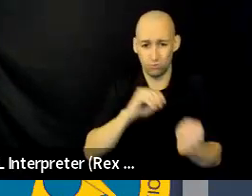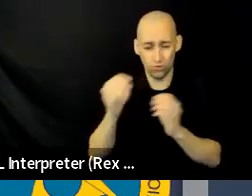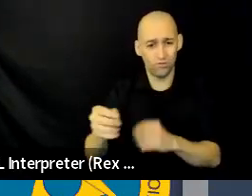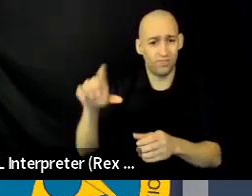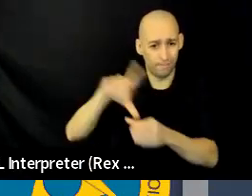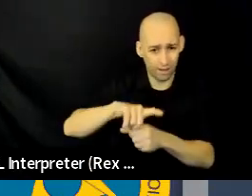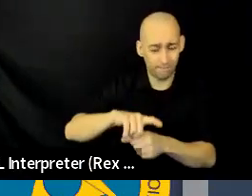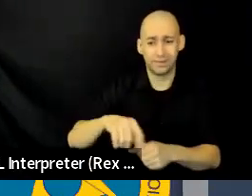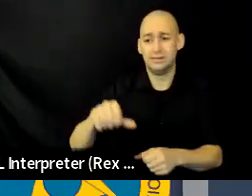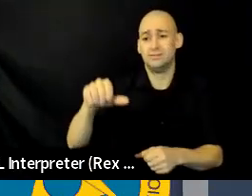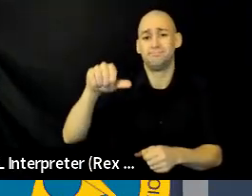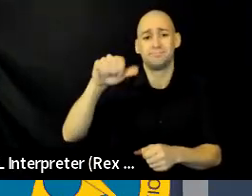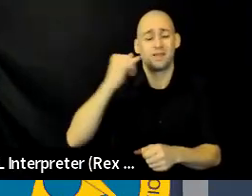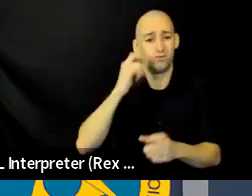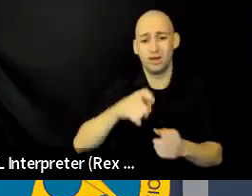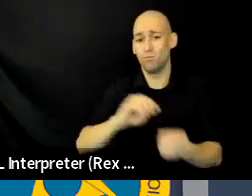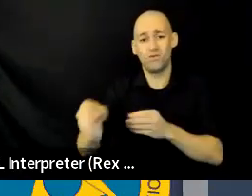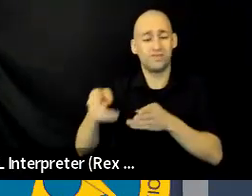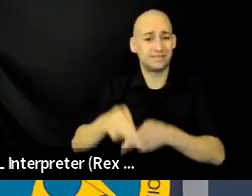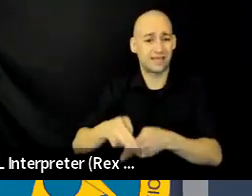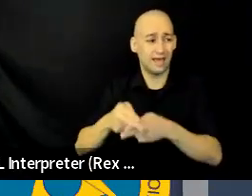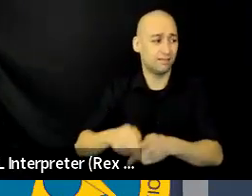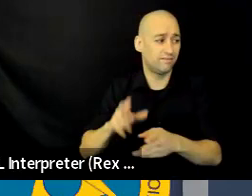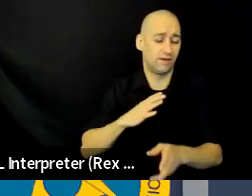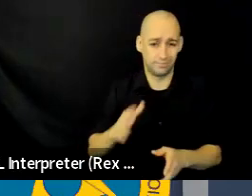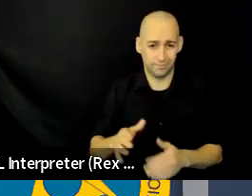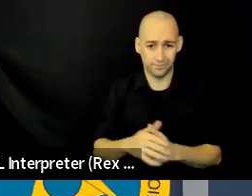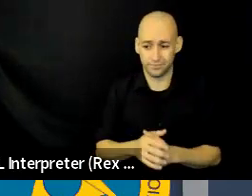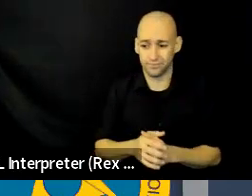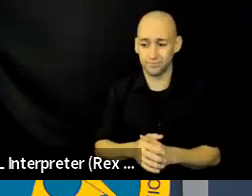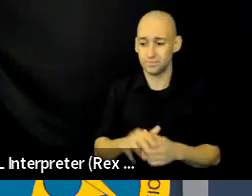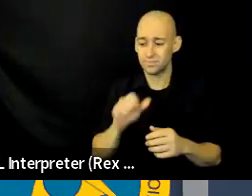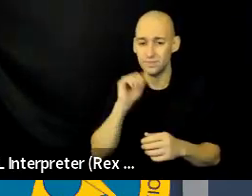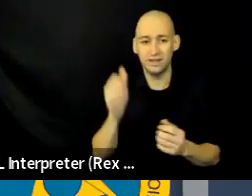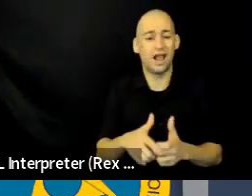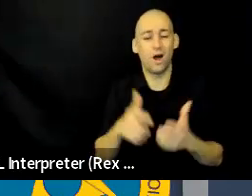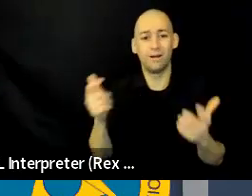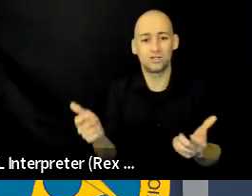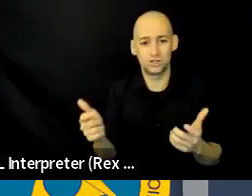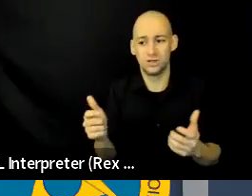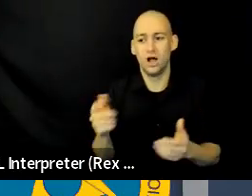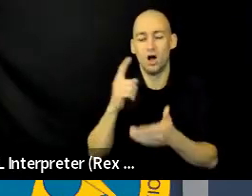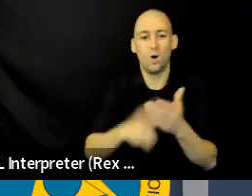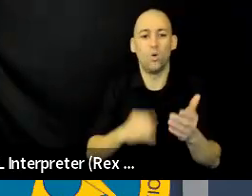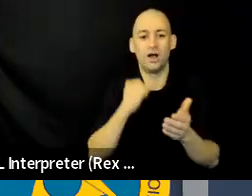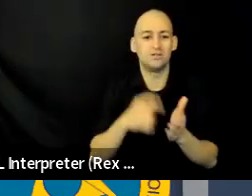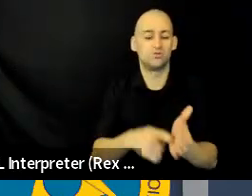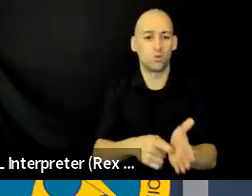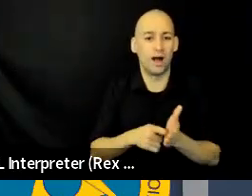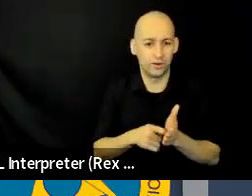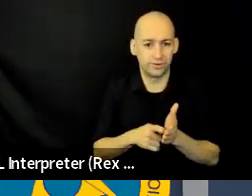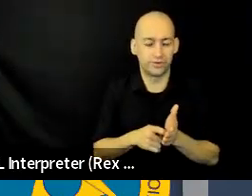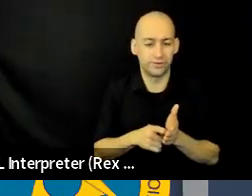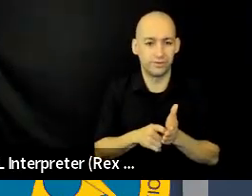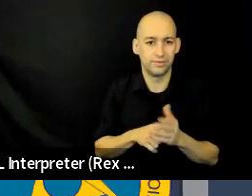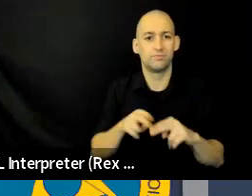move the pumps. If you have to move the scale, where you move the scale. Not how much, but what is required, the mitigation